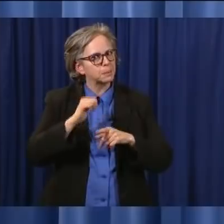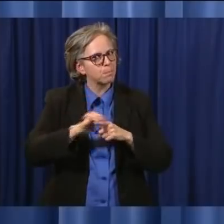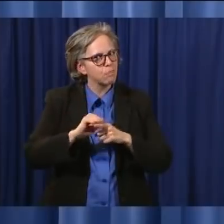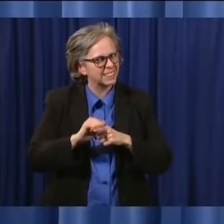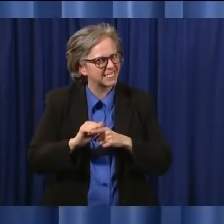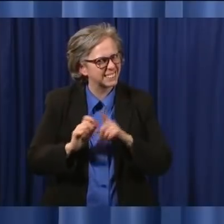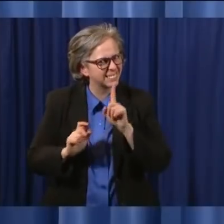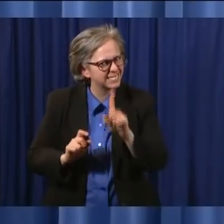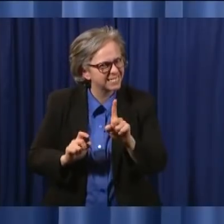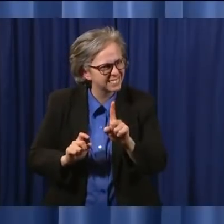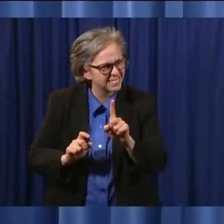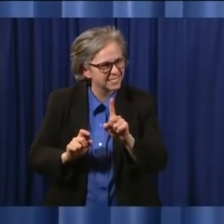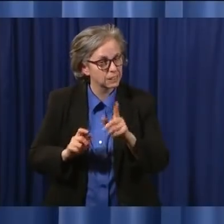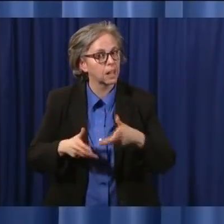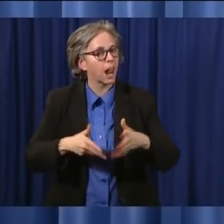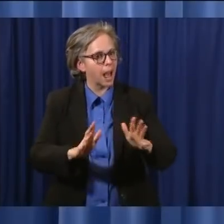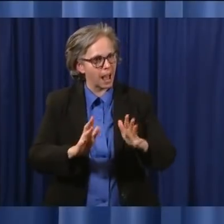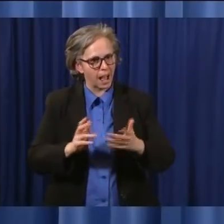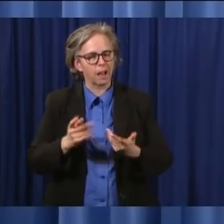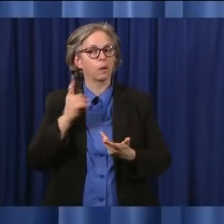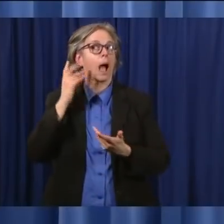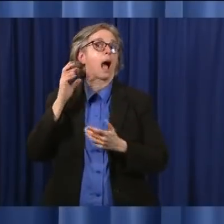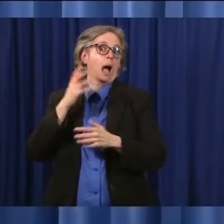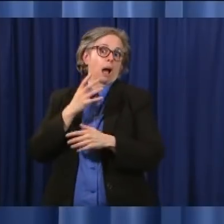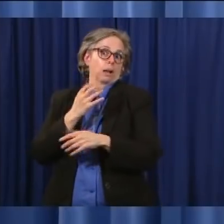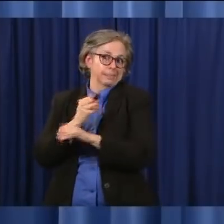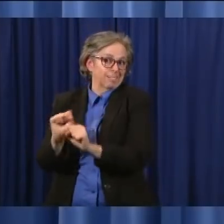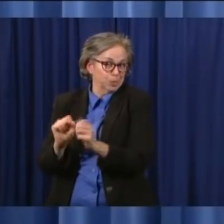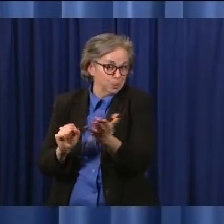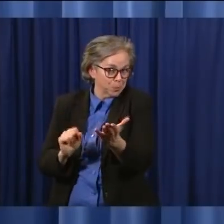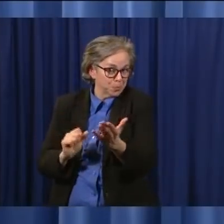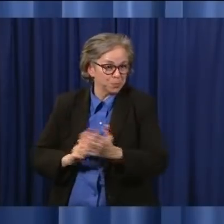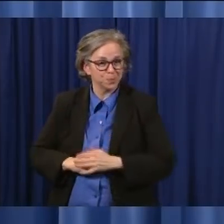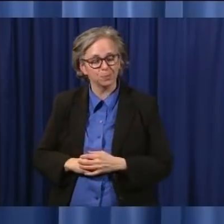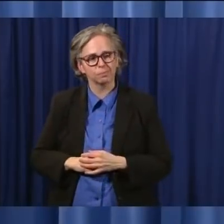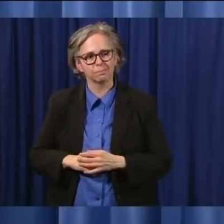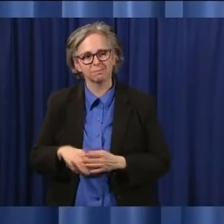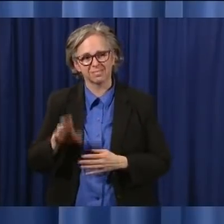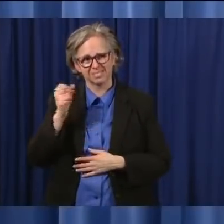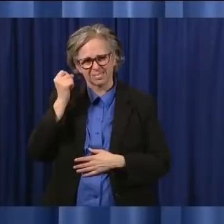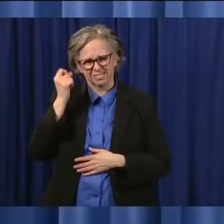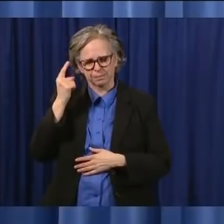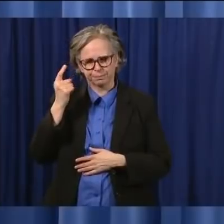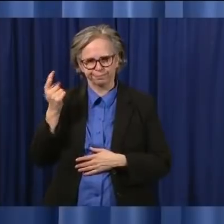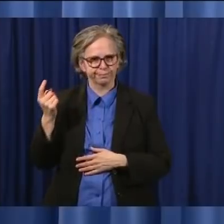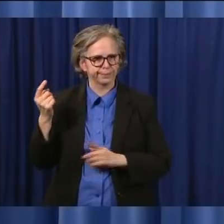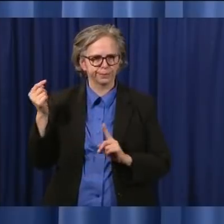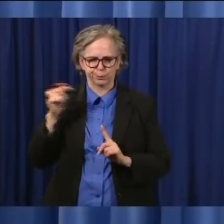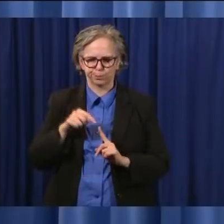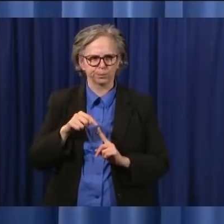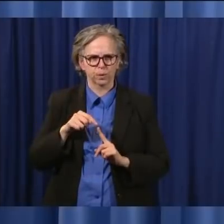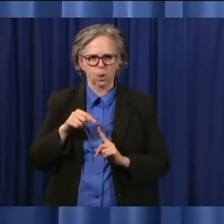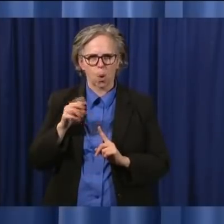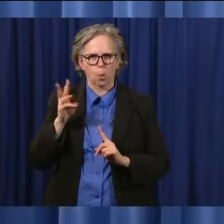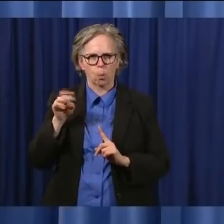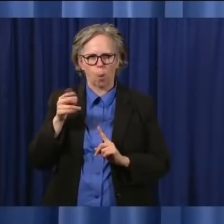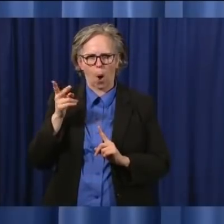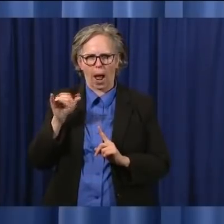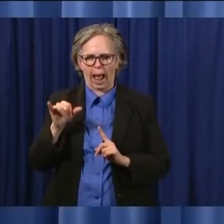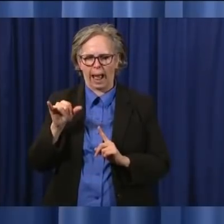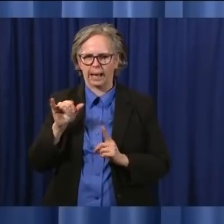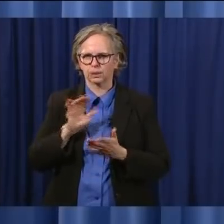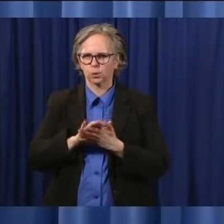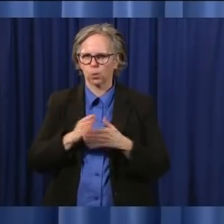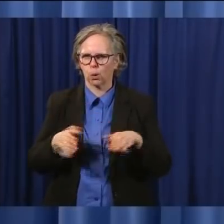minimize potential danger. But I think we have to go back to why schools themselves were closed. And